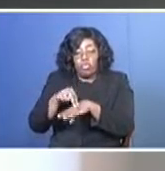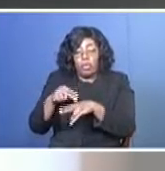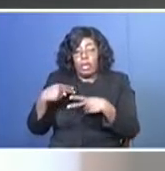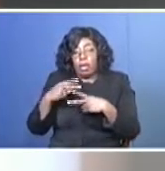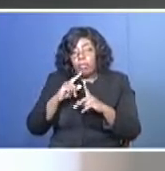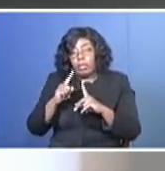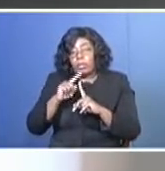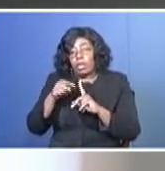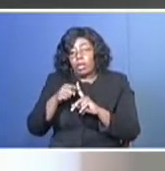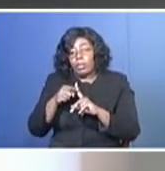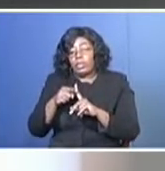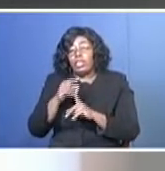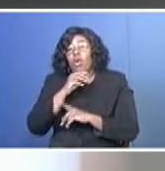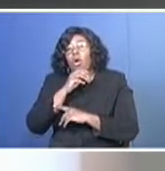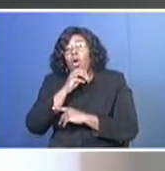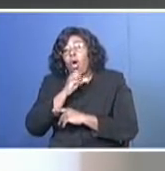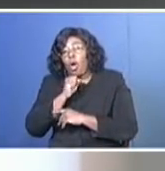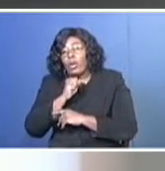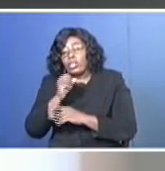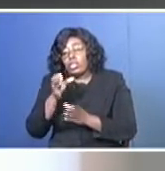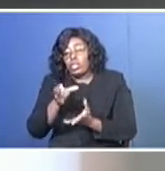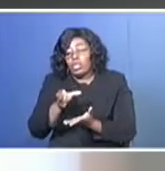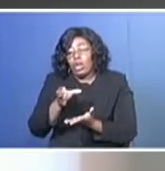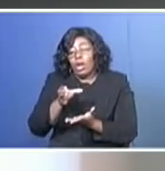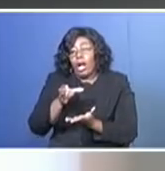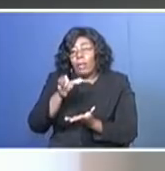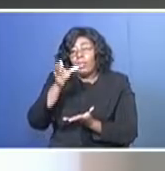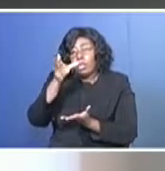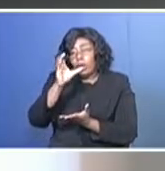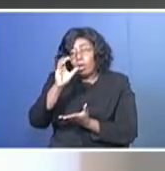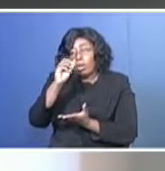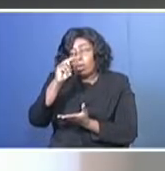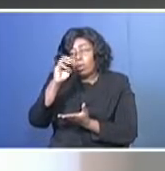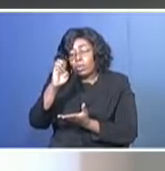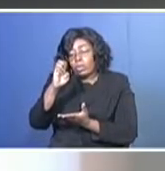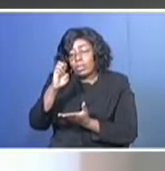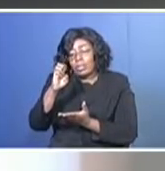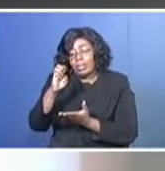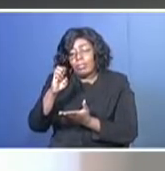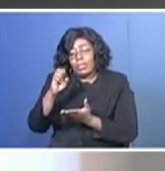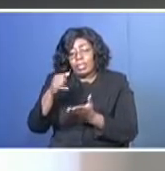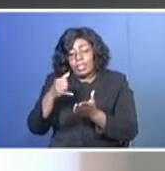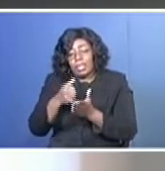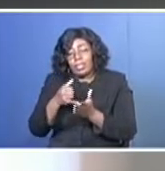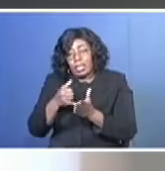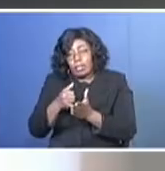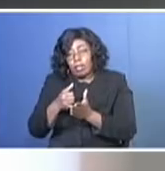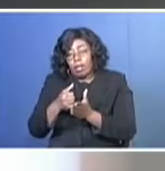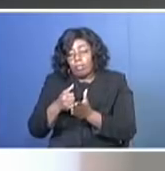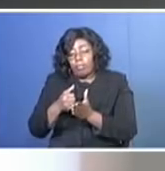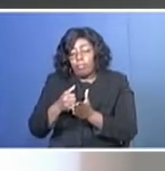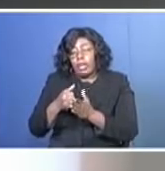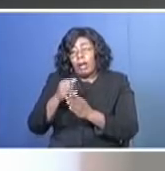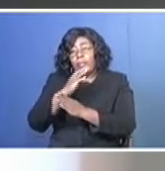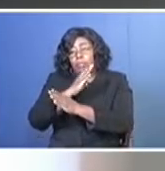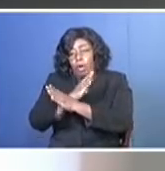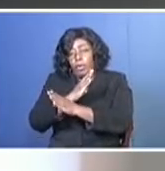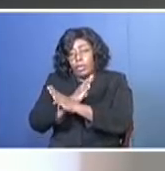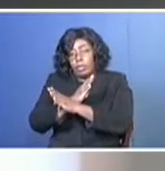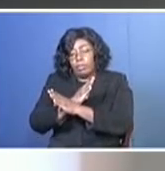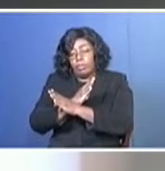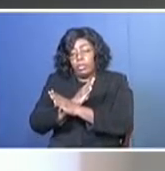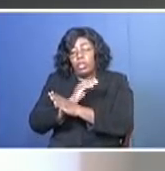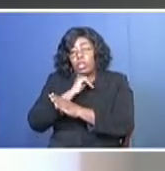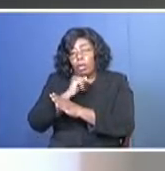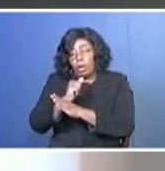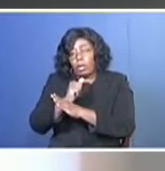talk about the orange cones in your stories. It's normally there as a guide and a control so that traffic doesn't access that area where Prime